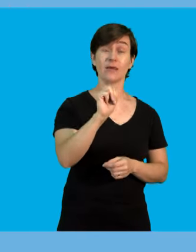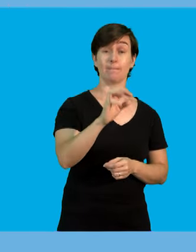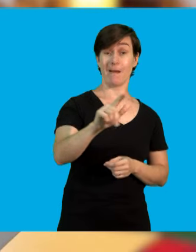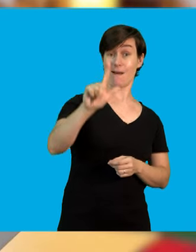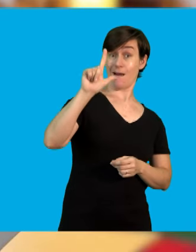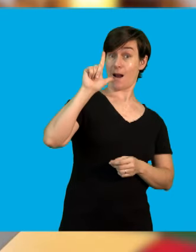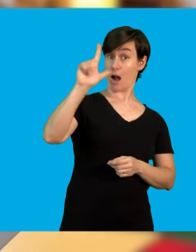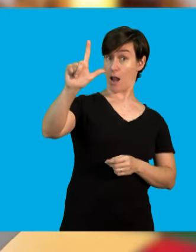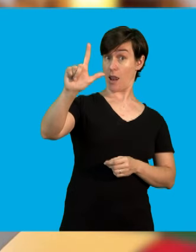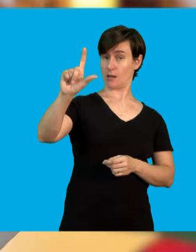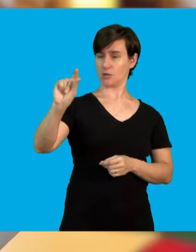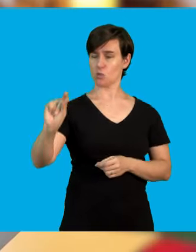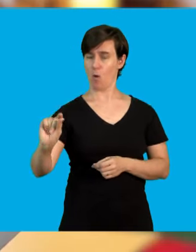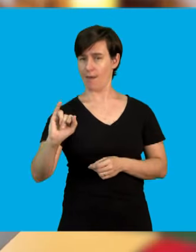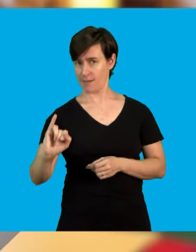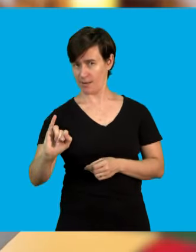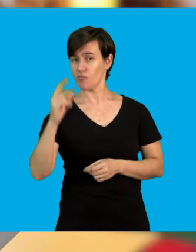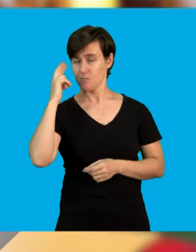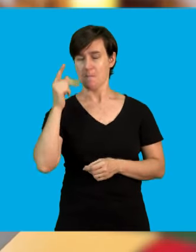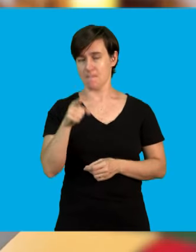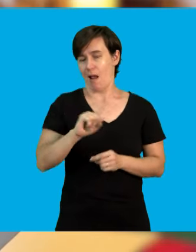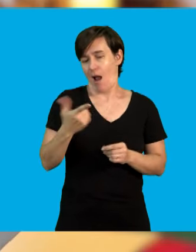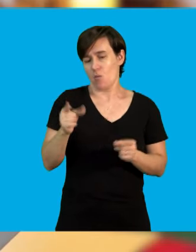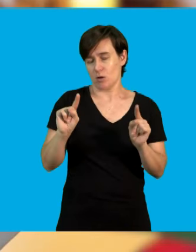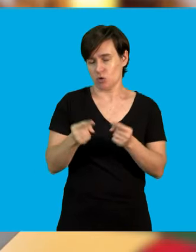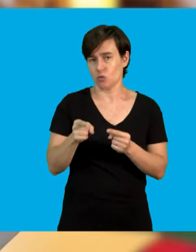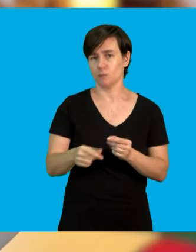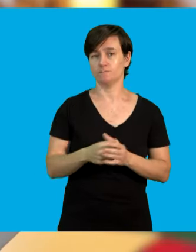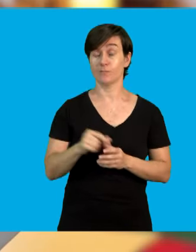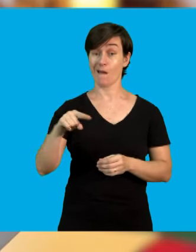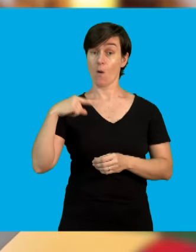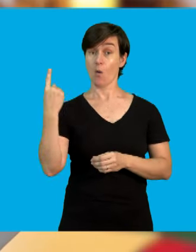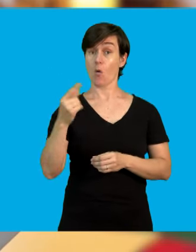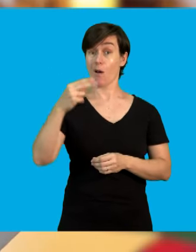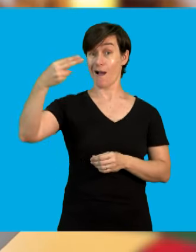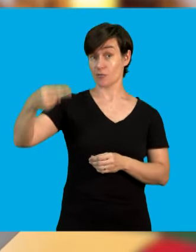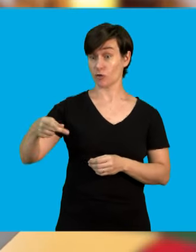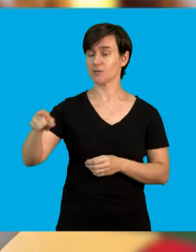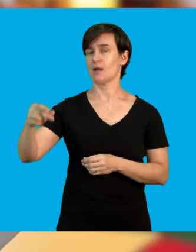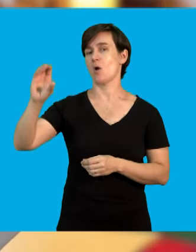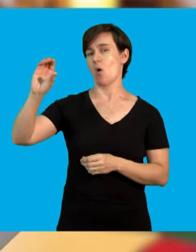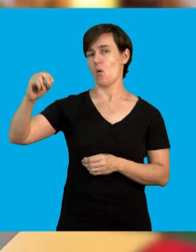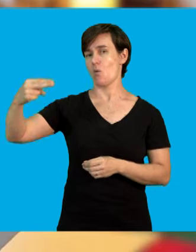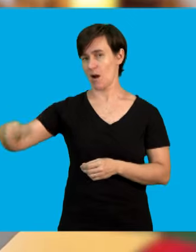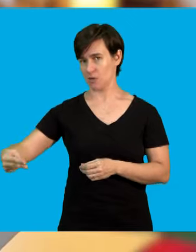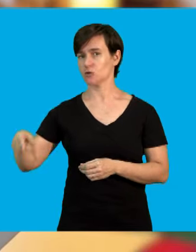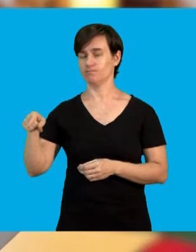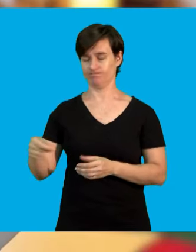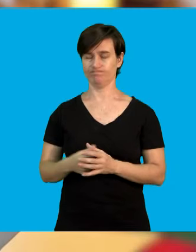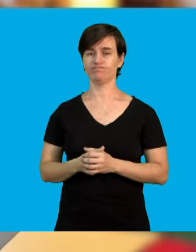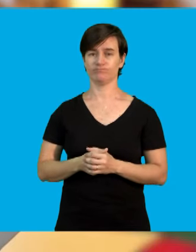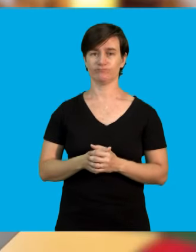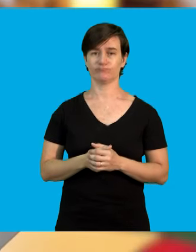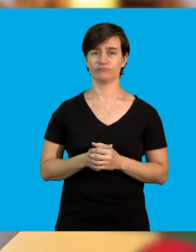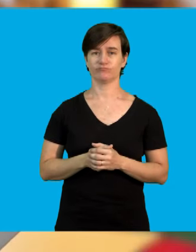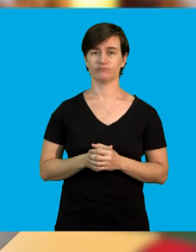capital letter I and capital letter L and small letter I. And all the hydroxides, they have the OH within them, which is now the oxygen